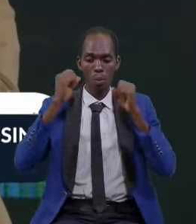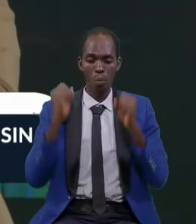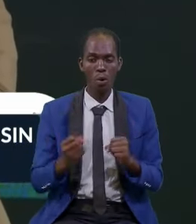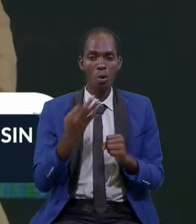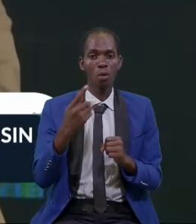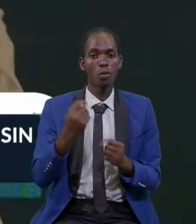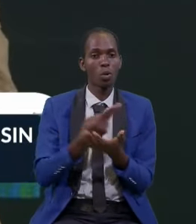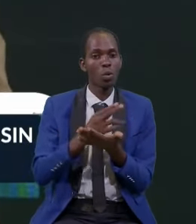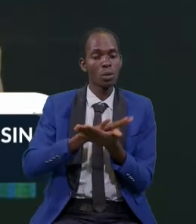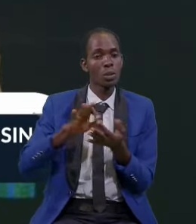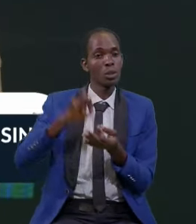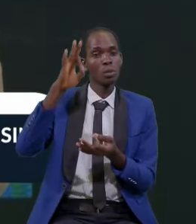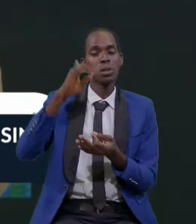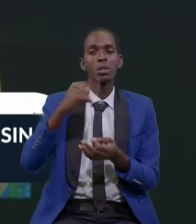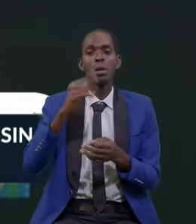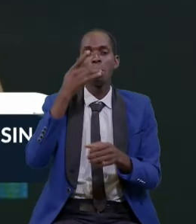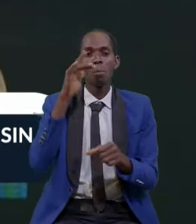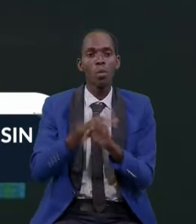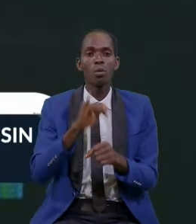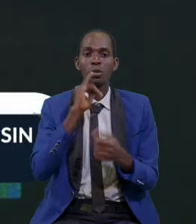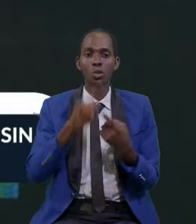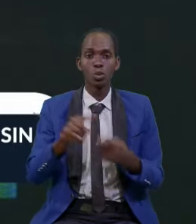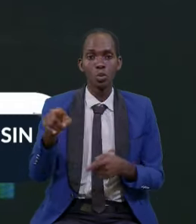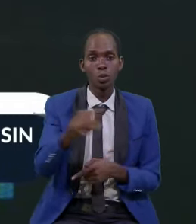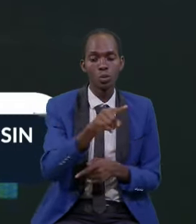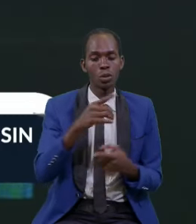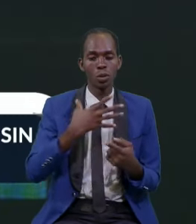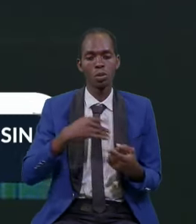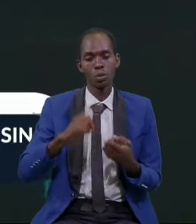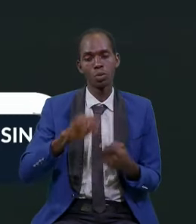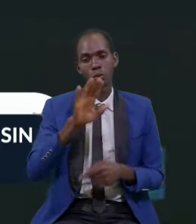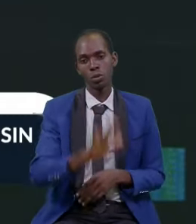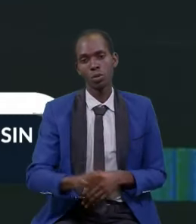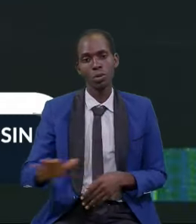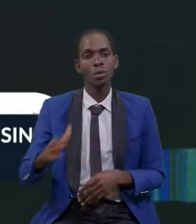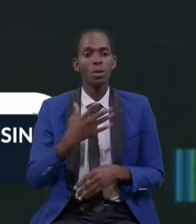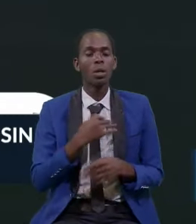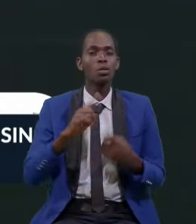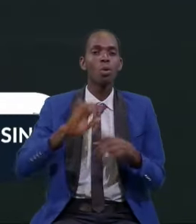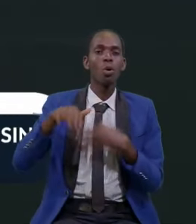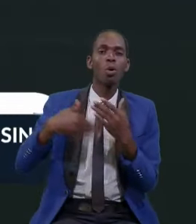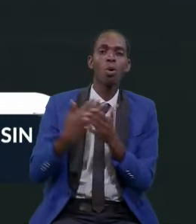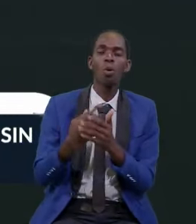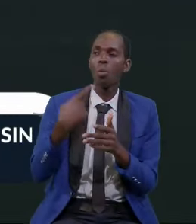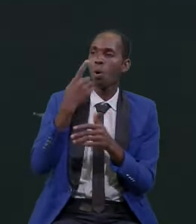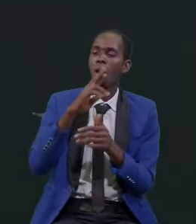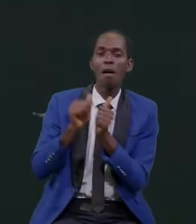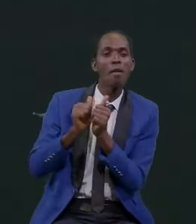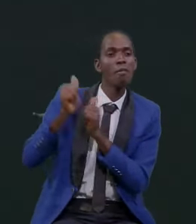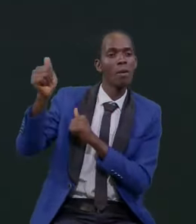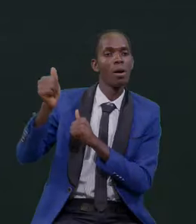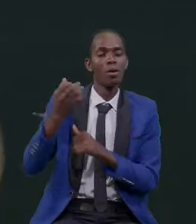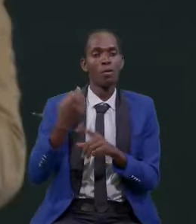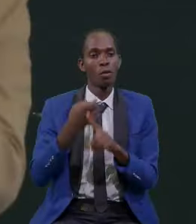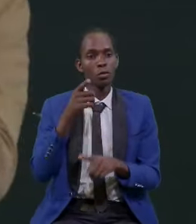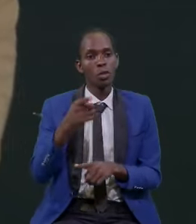promise is unto you and to your children and to all that are far off, even as many as the Lord